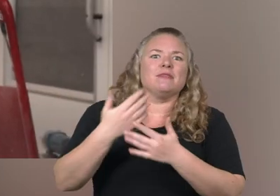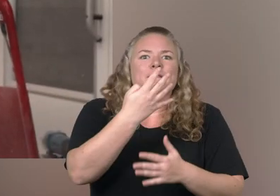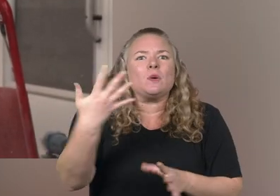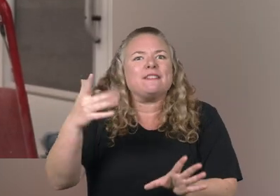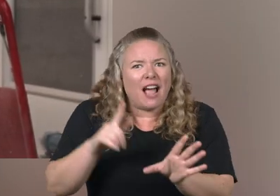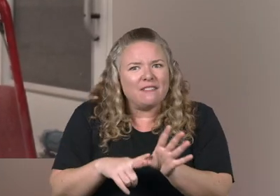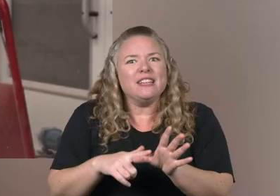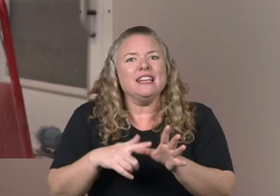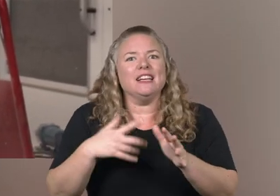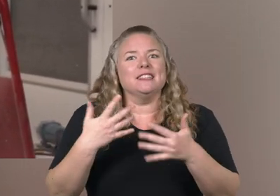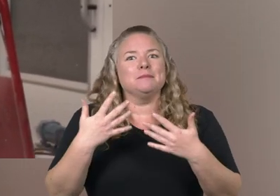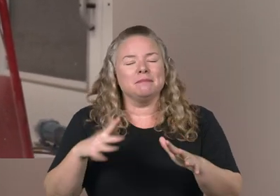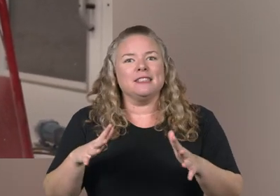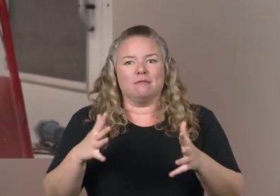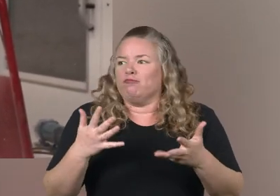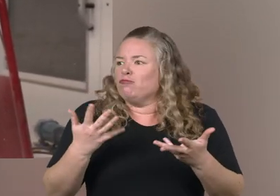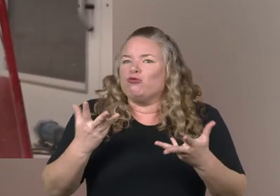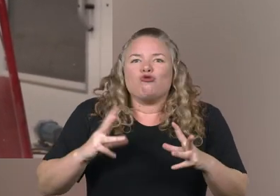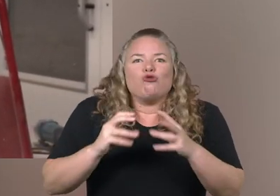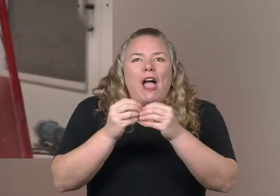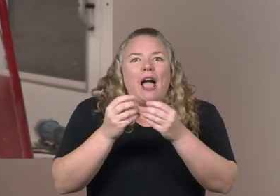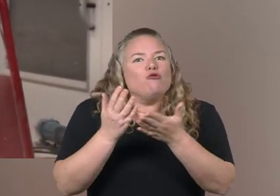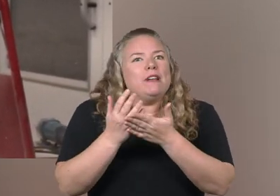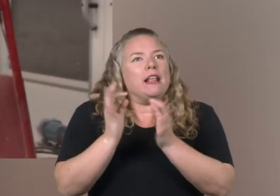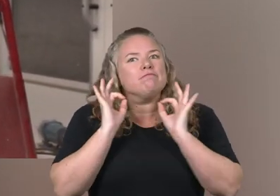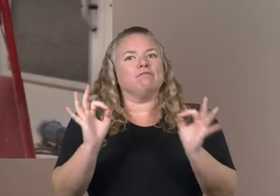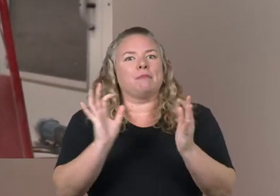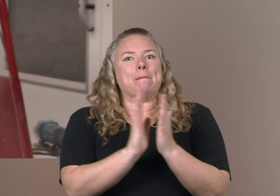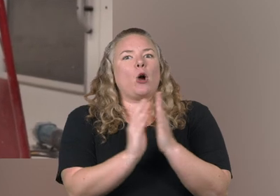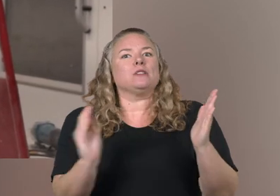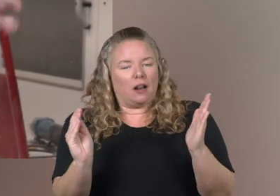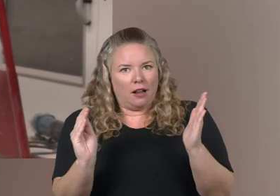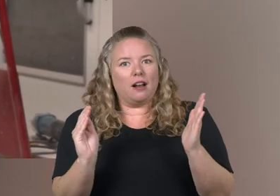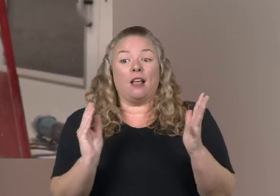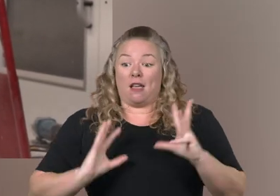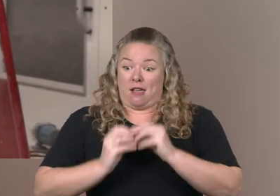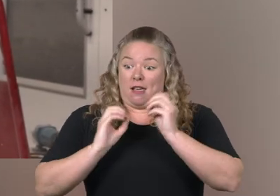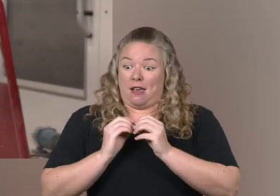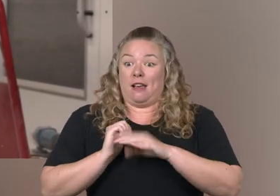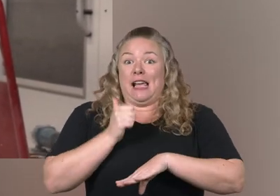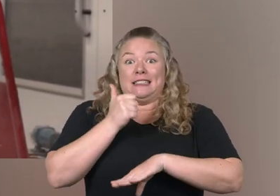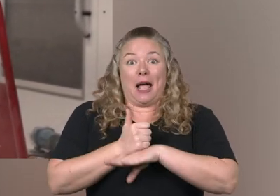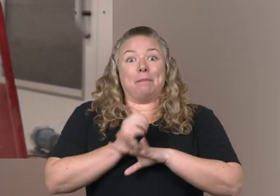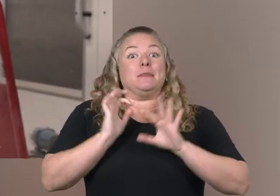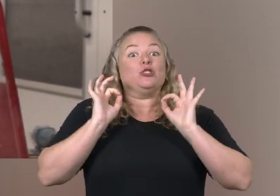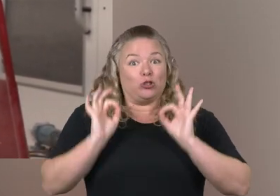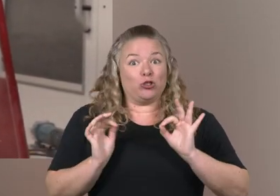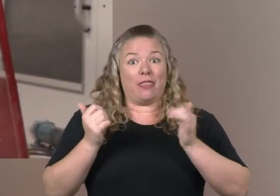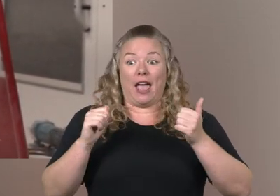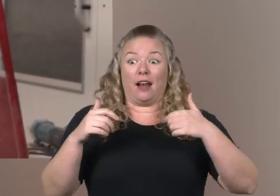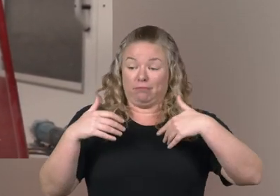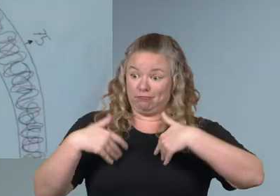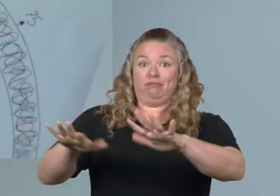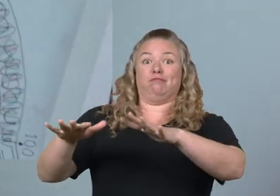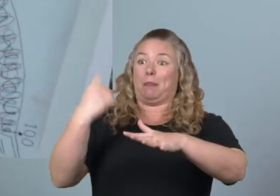this over 45 years, which has come up with really great models and then kind of unleashed them and let them get on